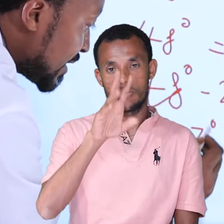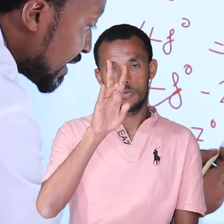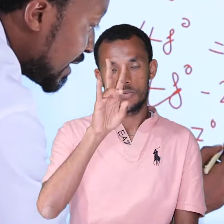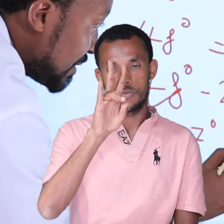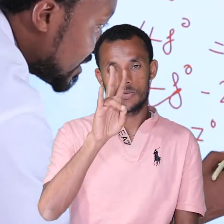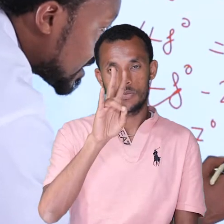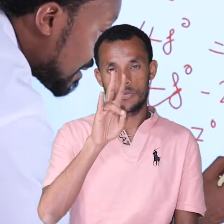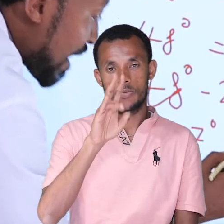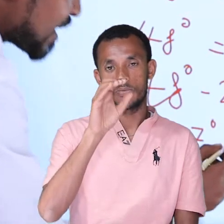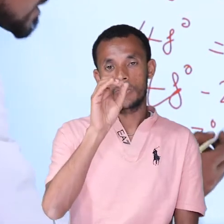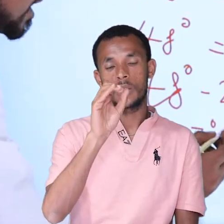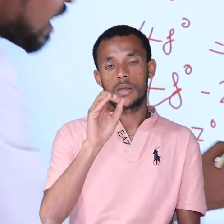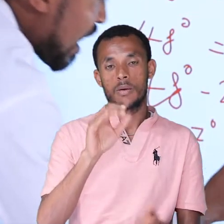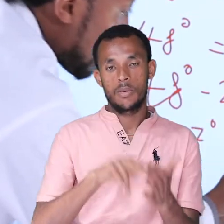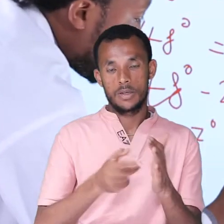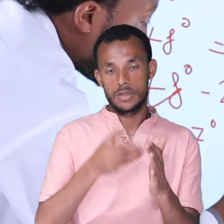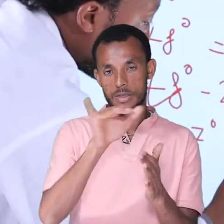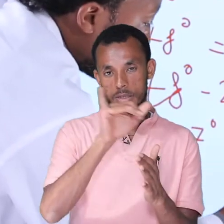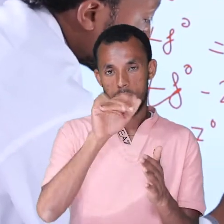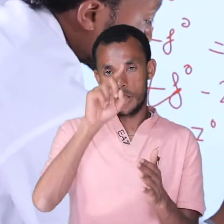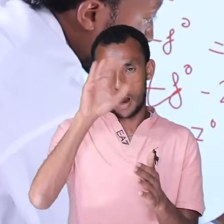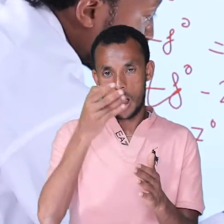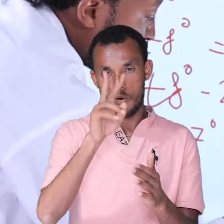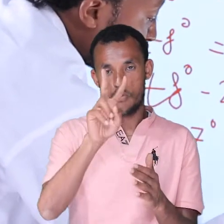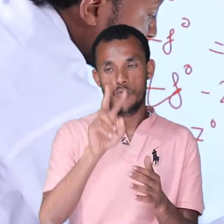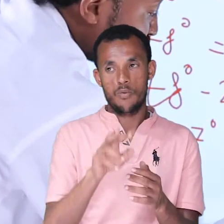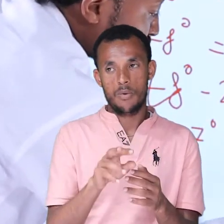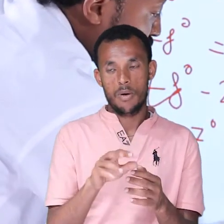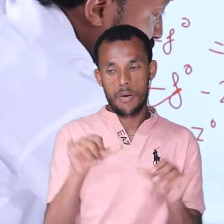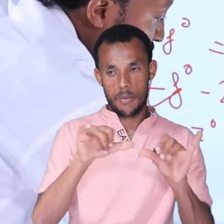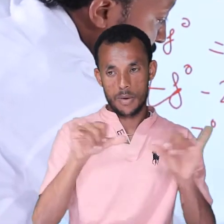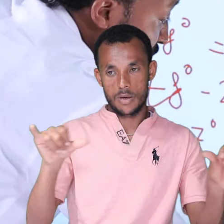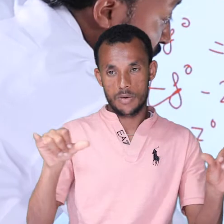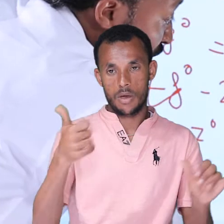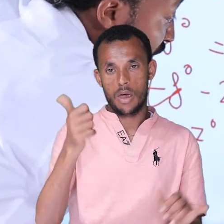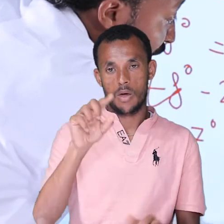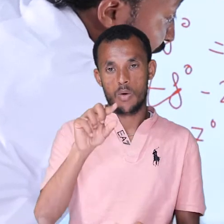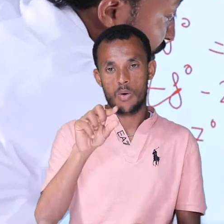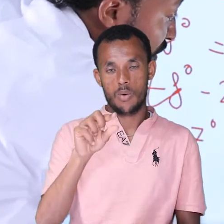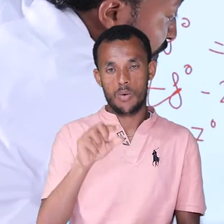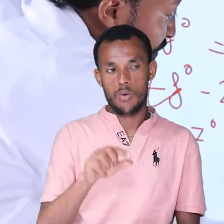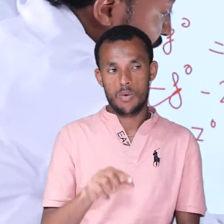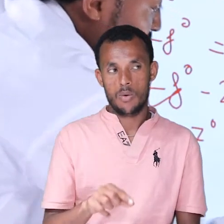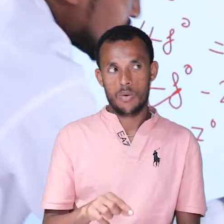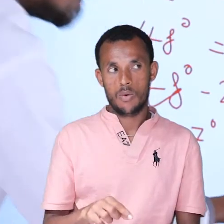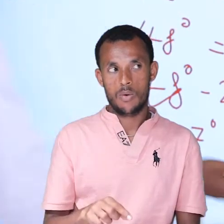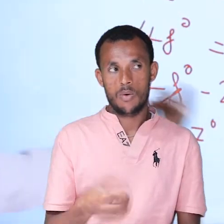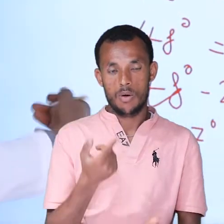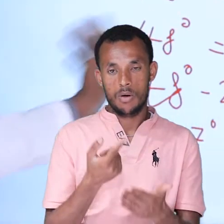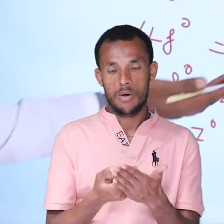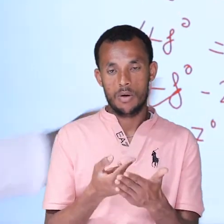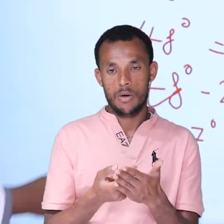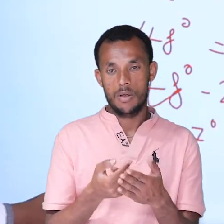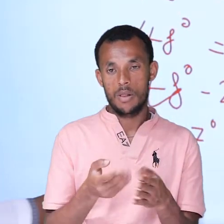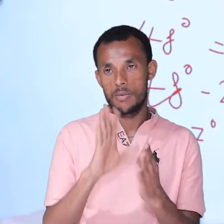27 degree means the same as half of measures of AQ. Here,